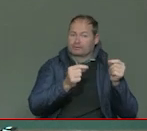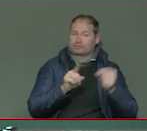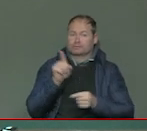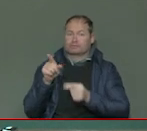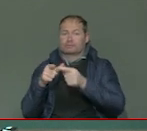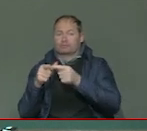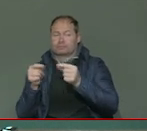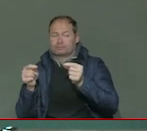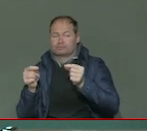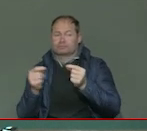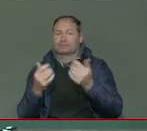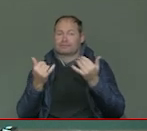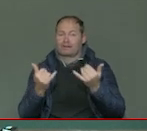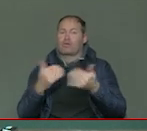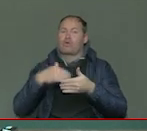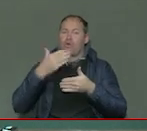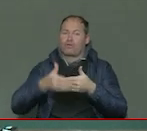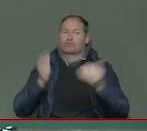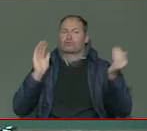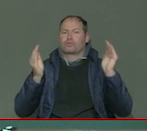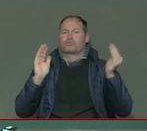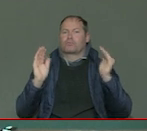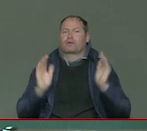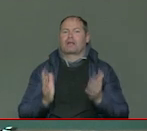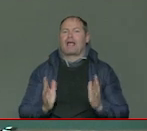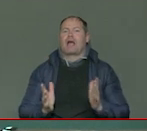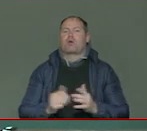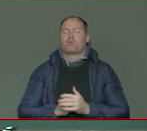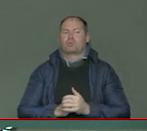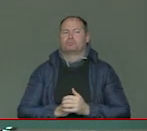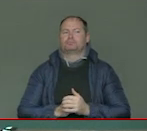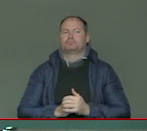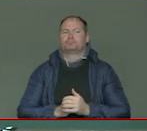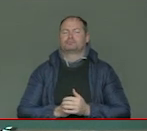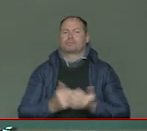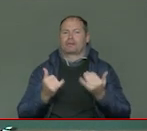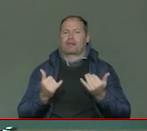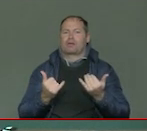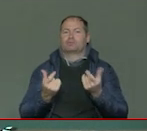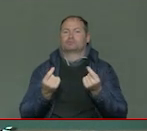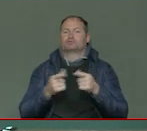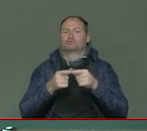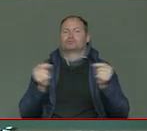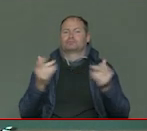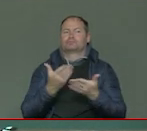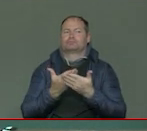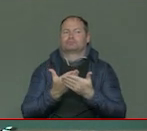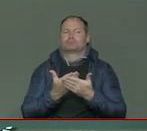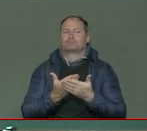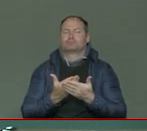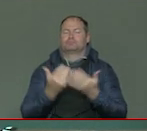and then normally we compare. Okay, but I'll show you just, let's just quickly complete then. So if we add